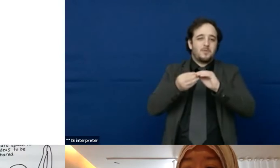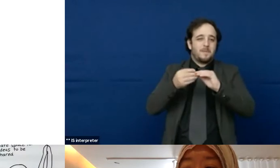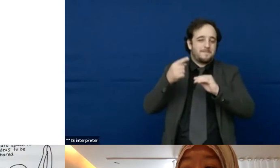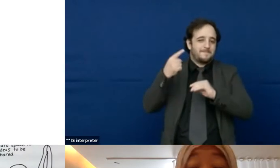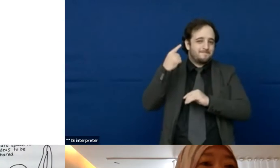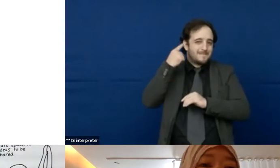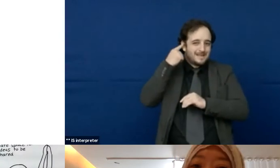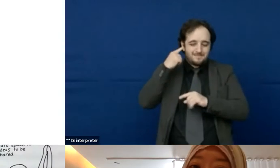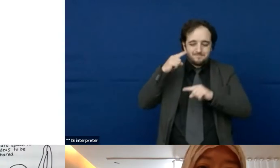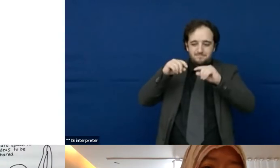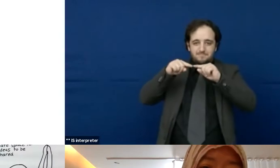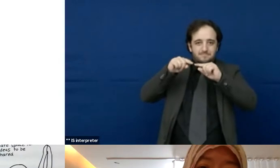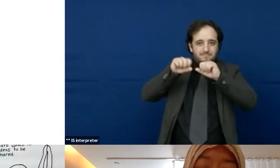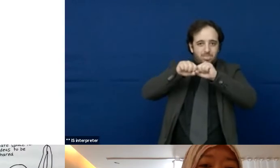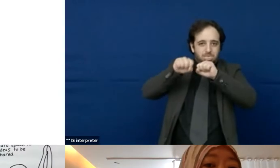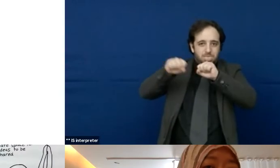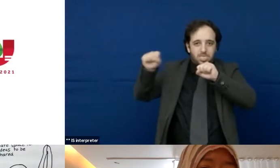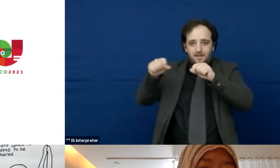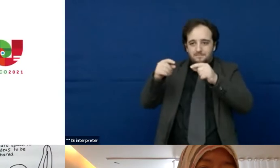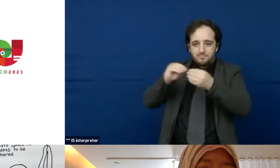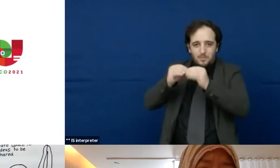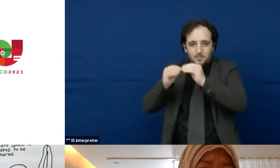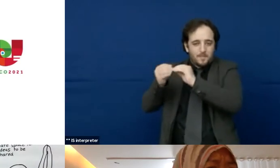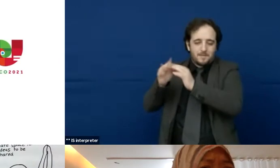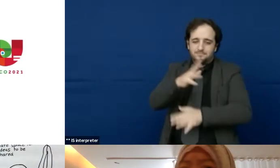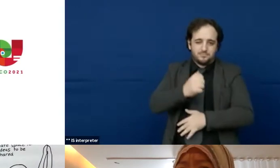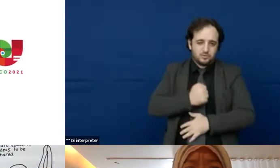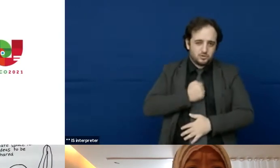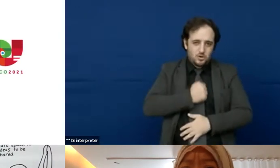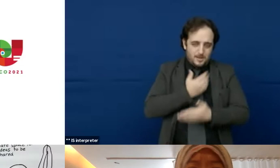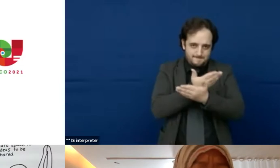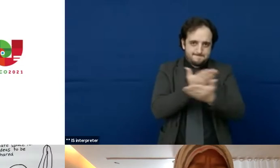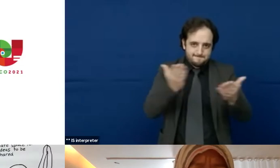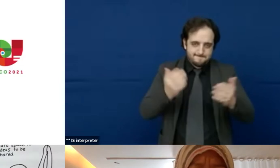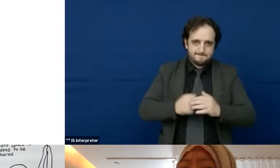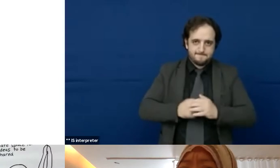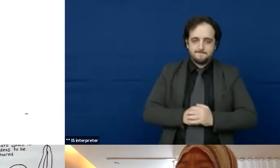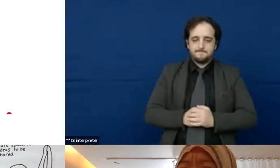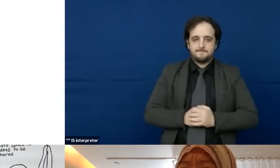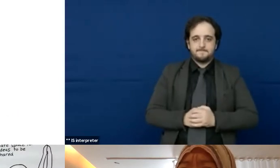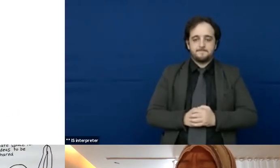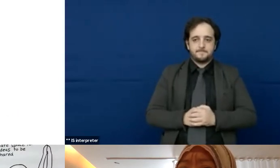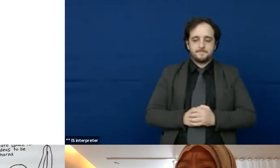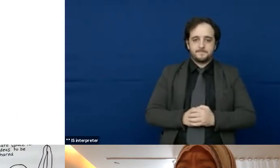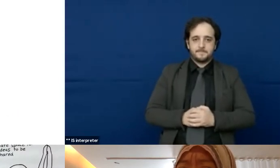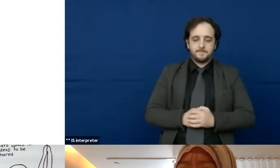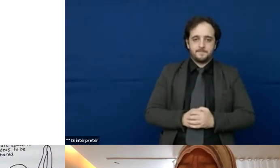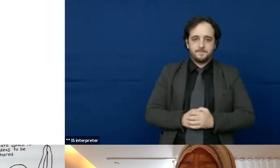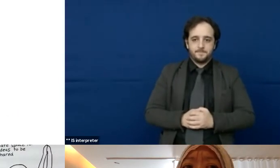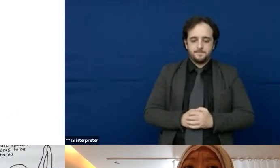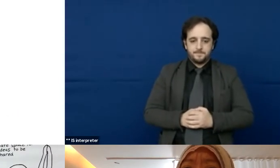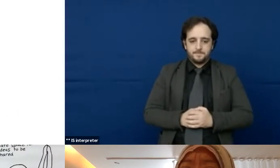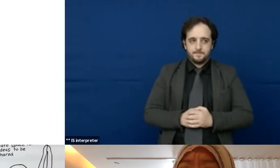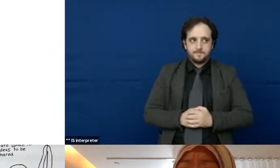and grassroots women are agents of change and partner of development. They are not beneficiaries. Remember that. So to move